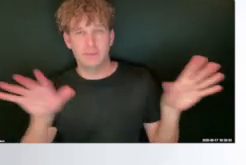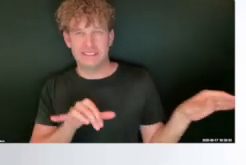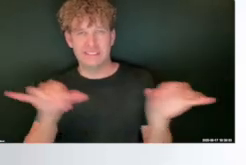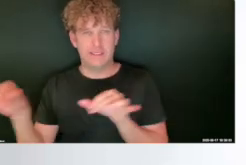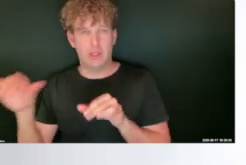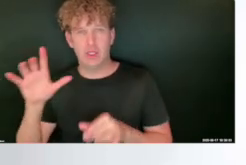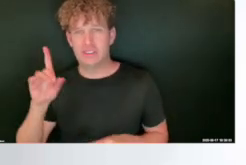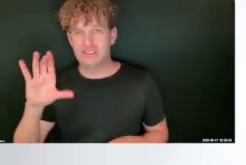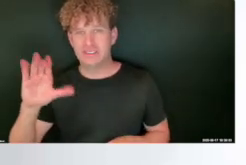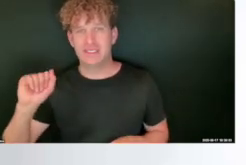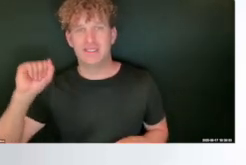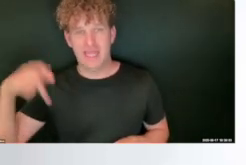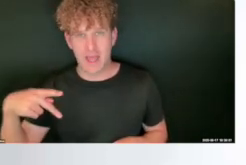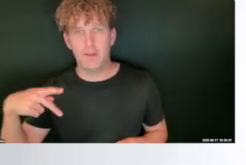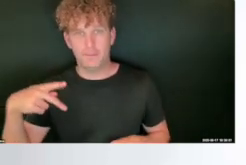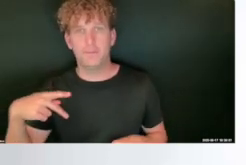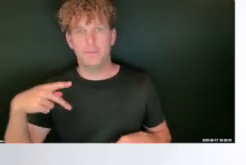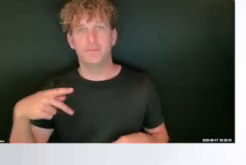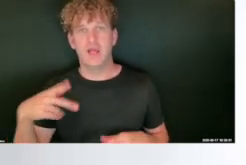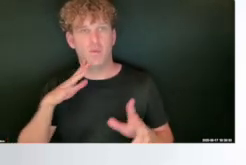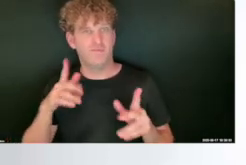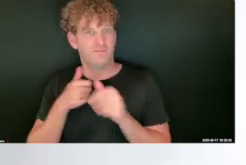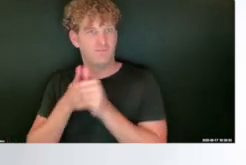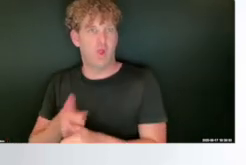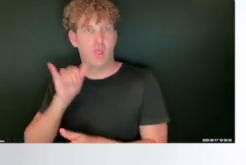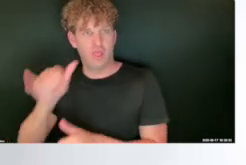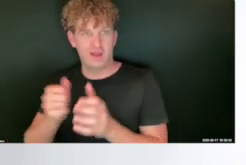the goal of launch of the program by late summer this year.